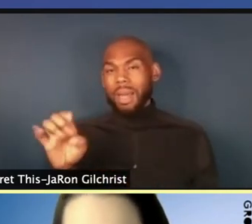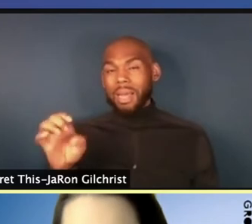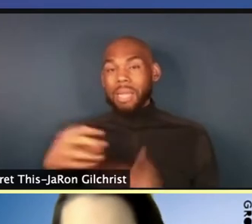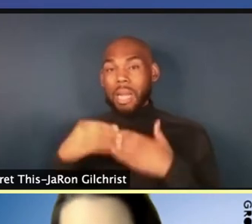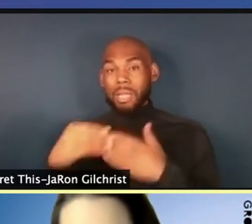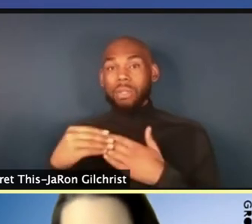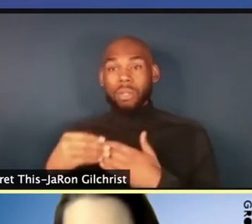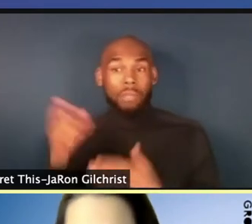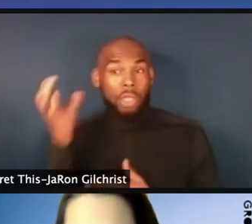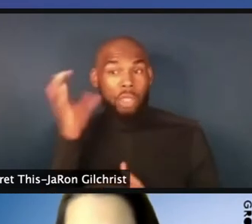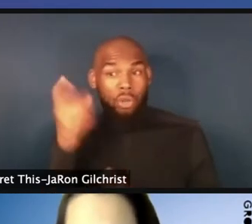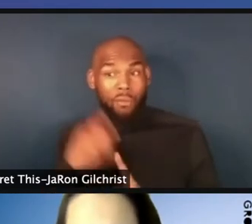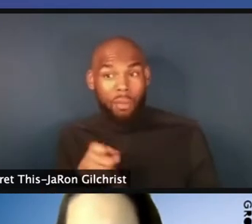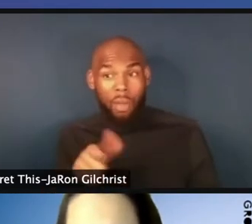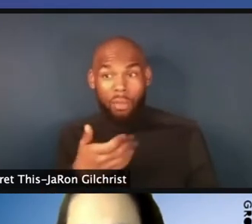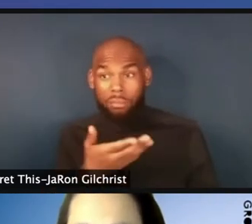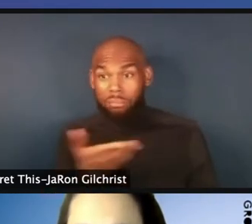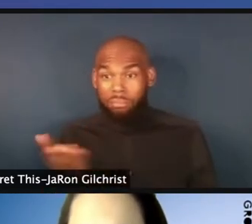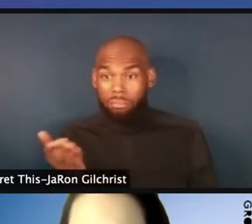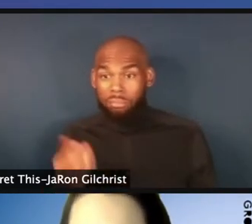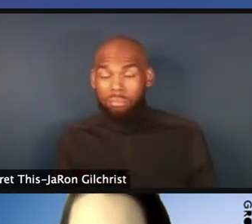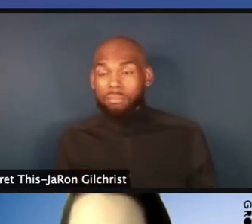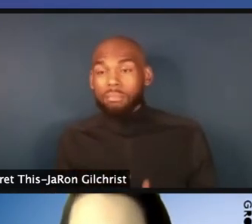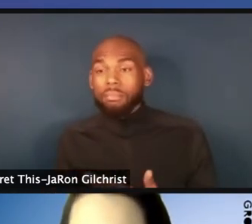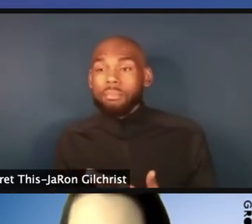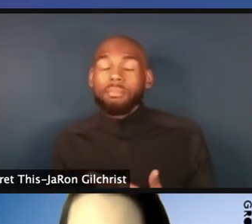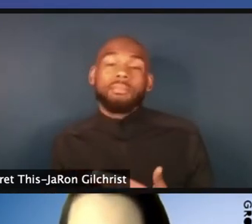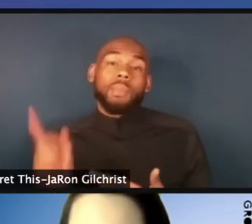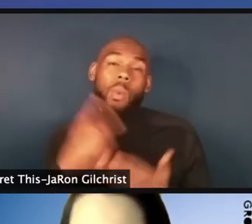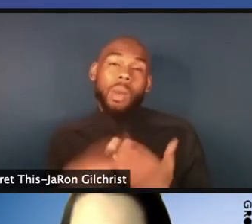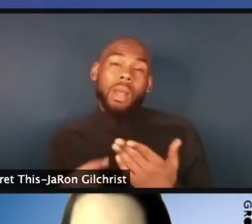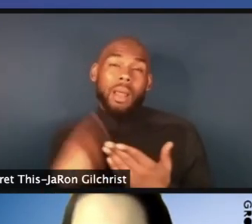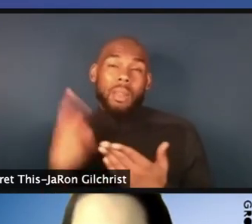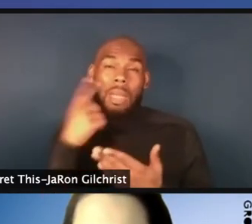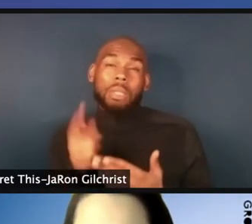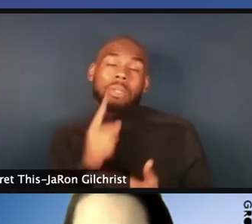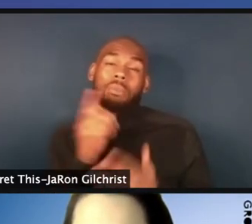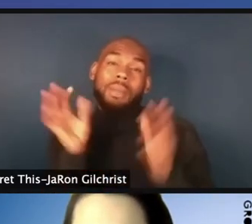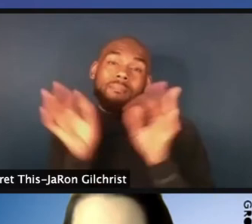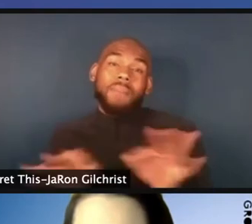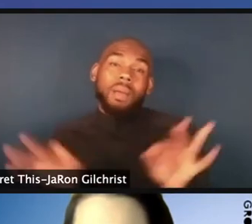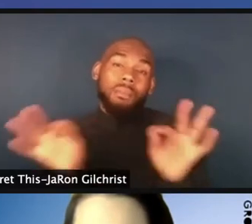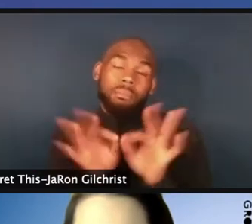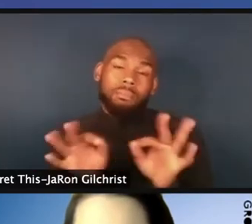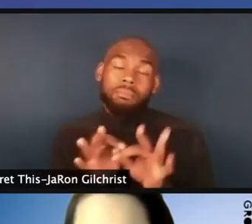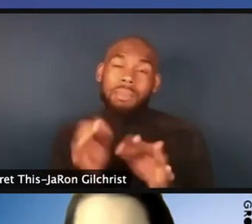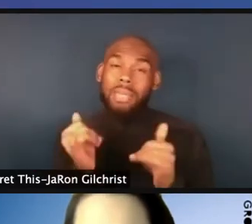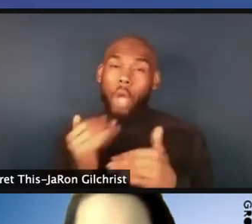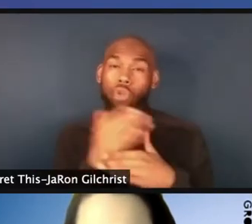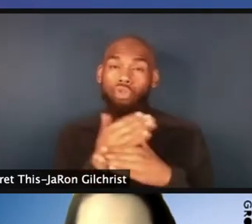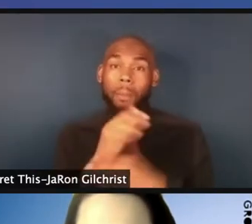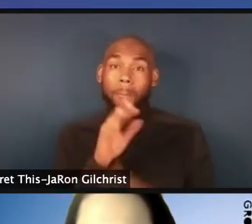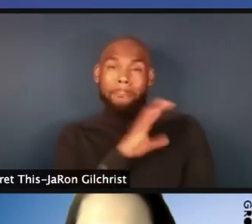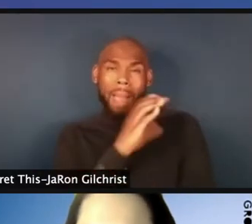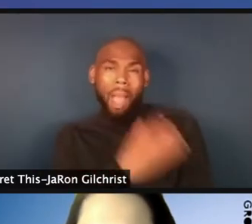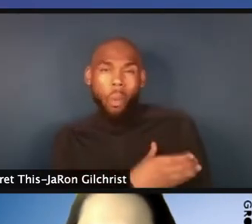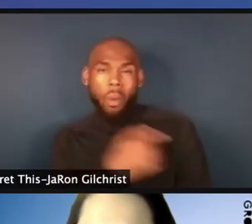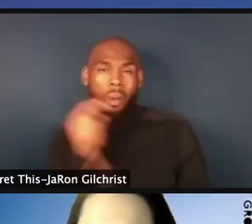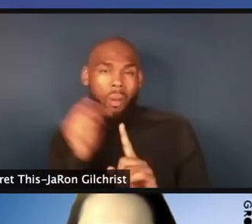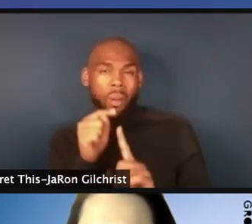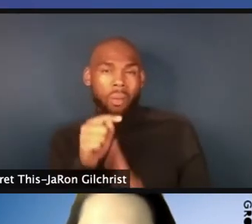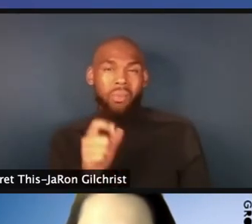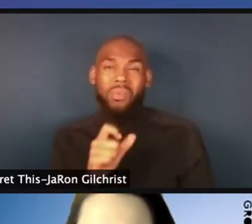else. I'll add in something that I think is really vital. And so talking about these like shared power, it is